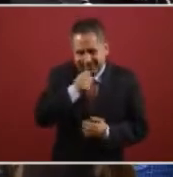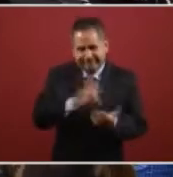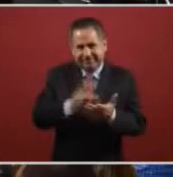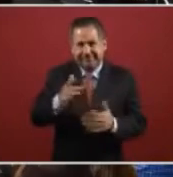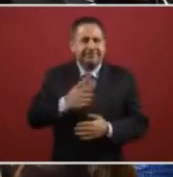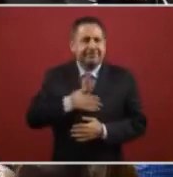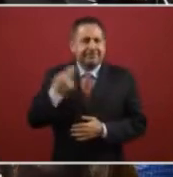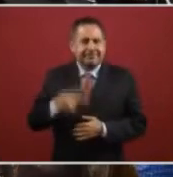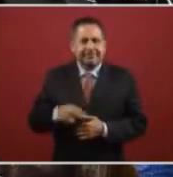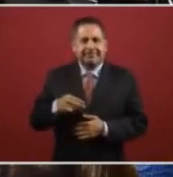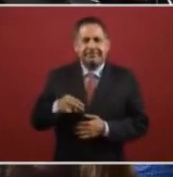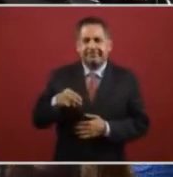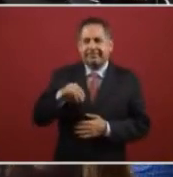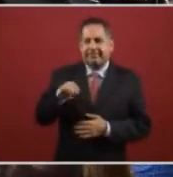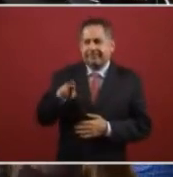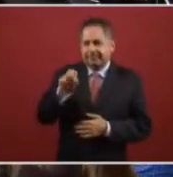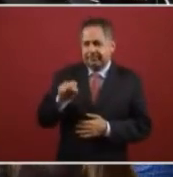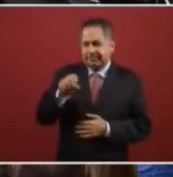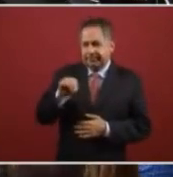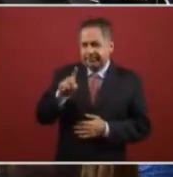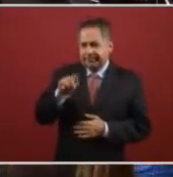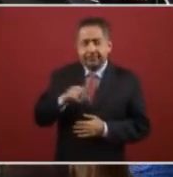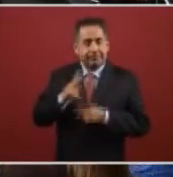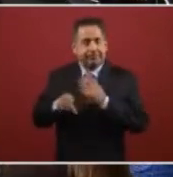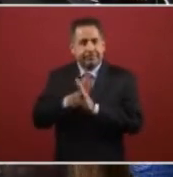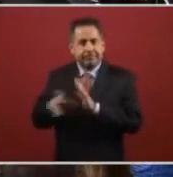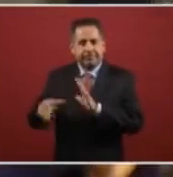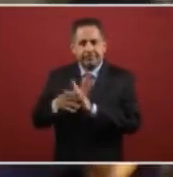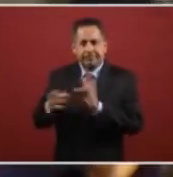Okay. Jesus Medina.